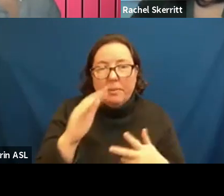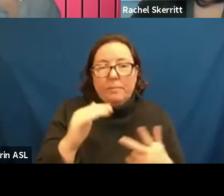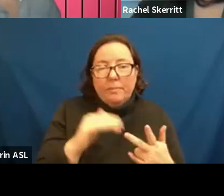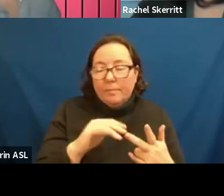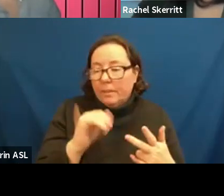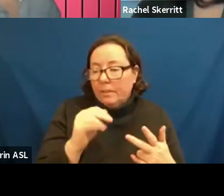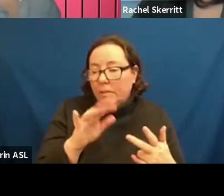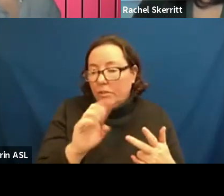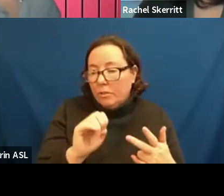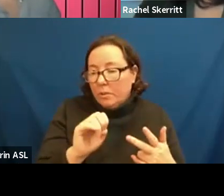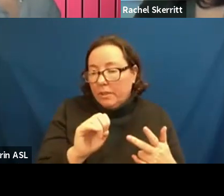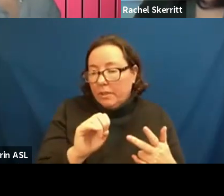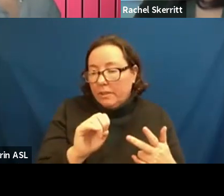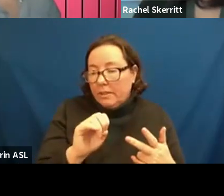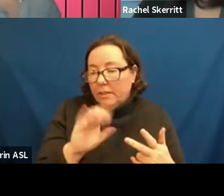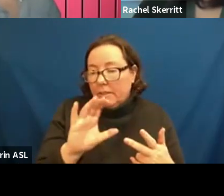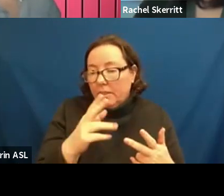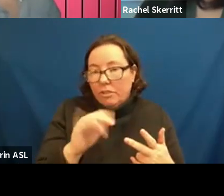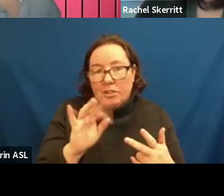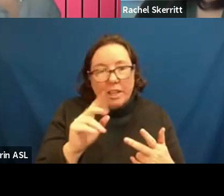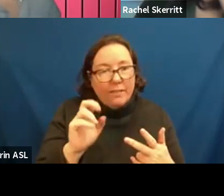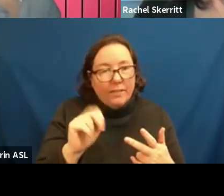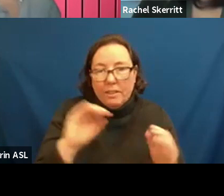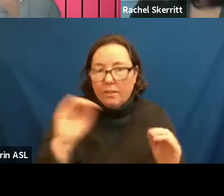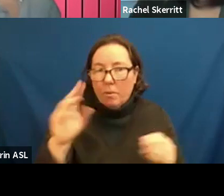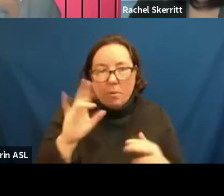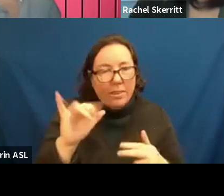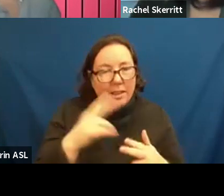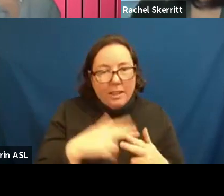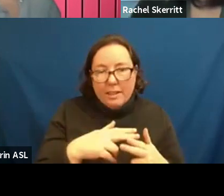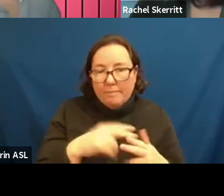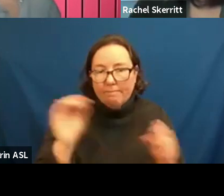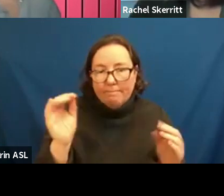Joyce Chalfin. I don't see anyone with that name either.